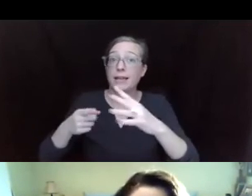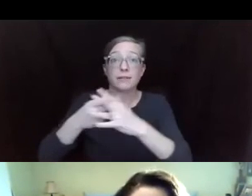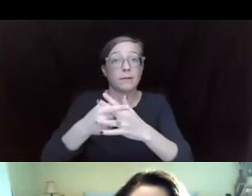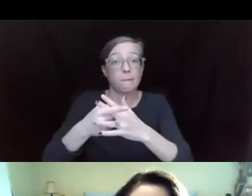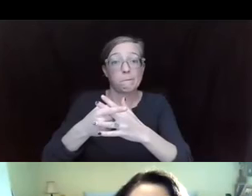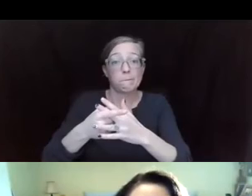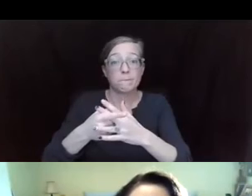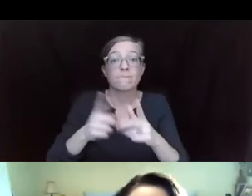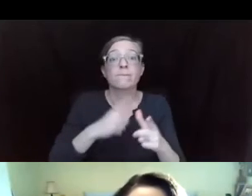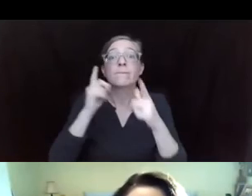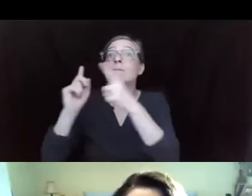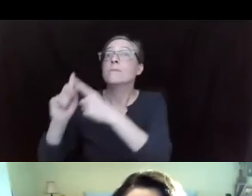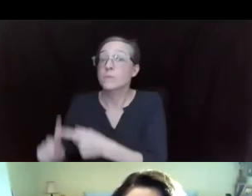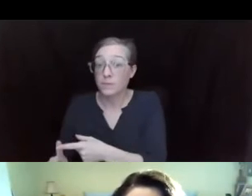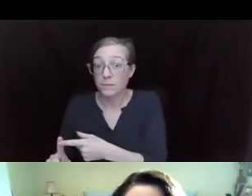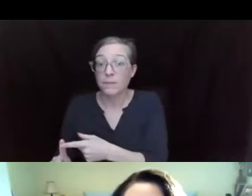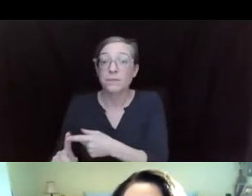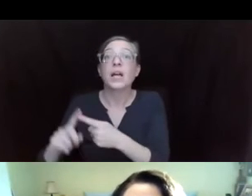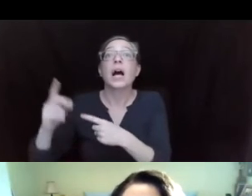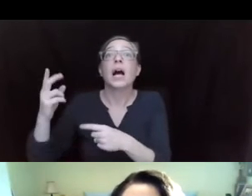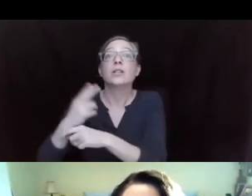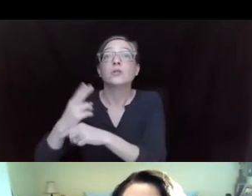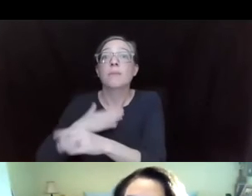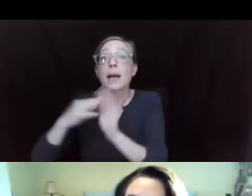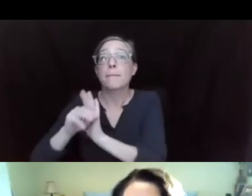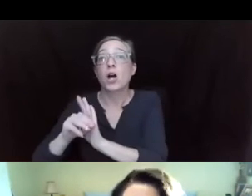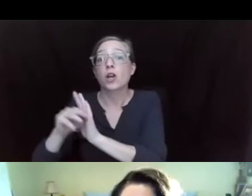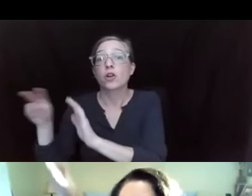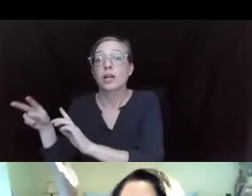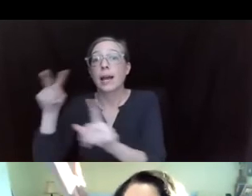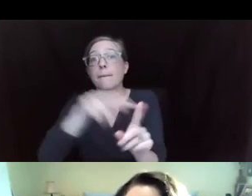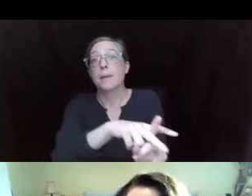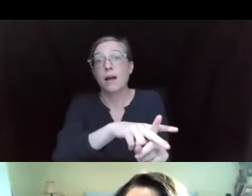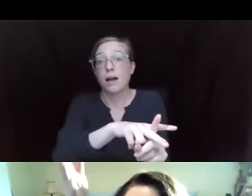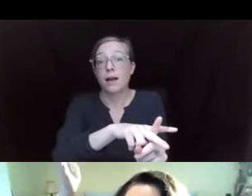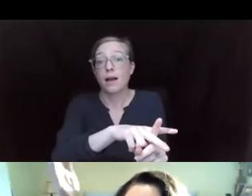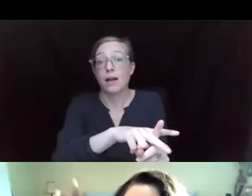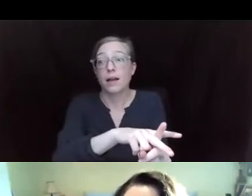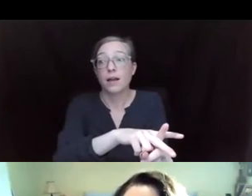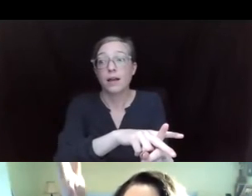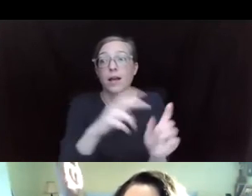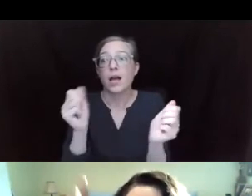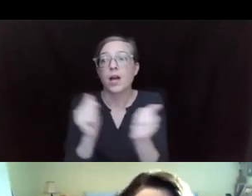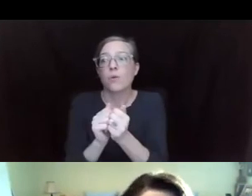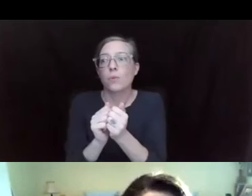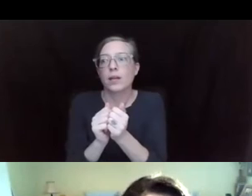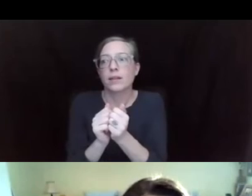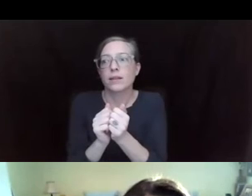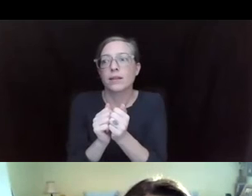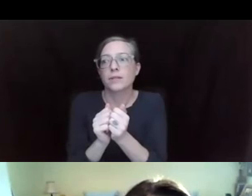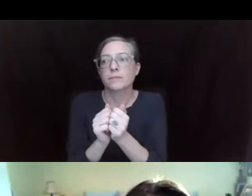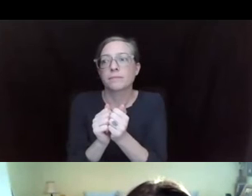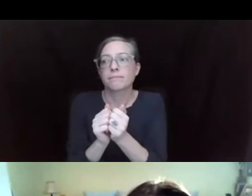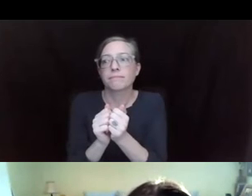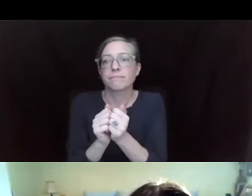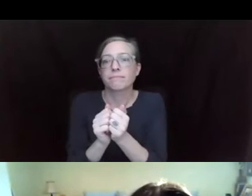COMSOL model and plot the electric field as something called isolines, which are lines of fixed electric field.